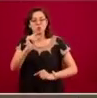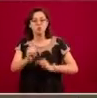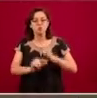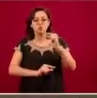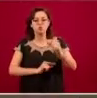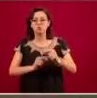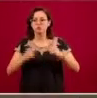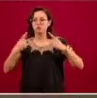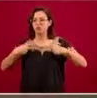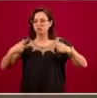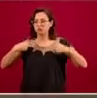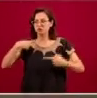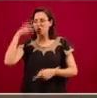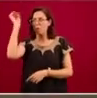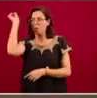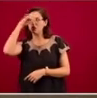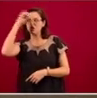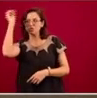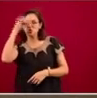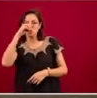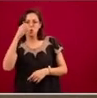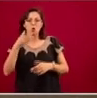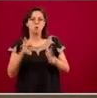there were